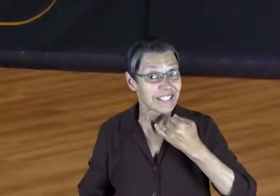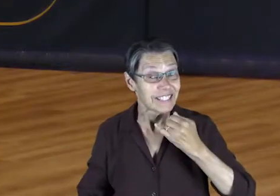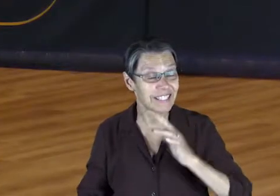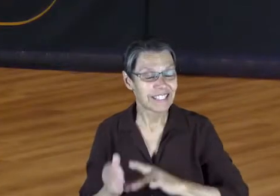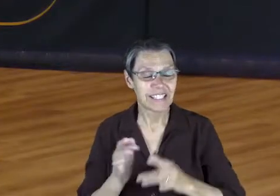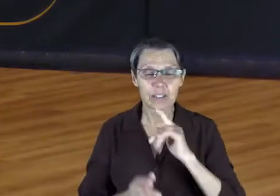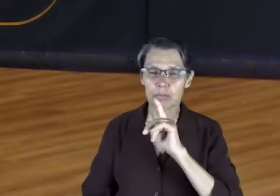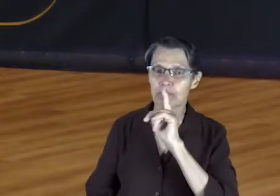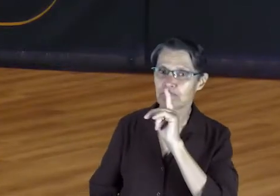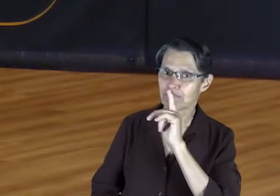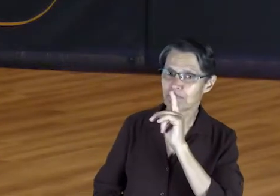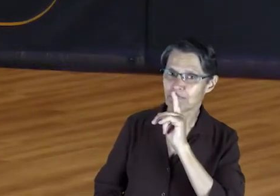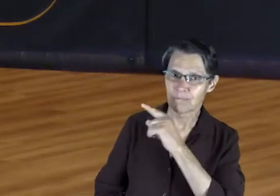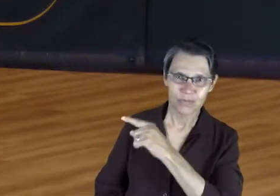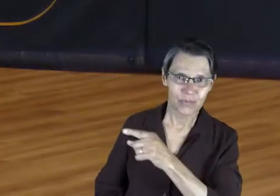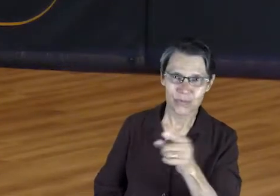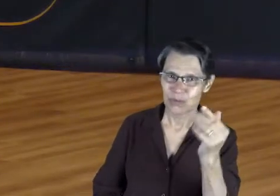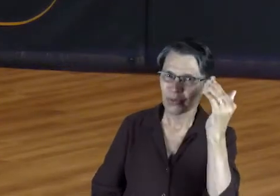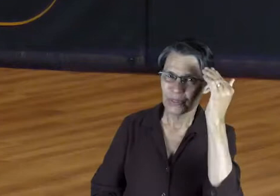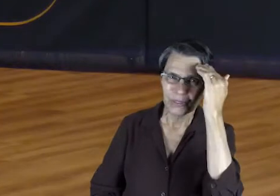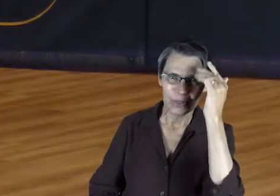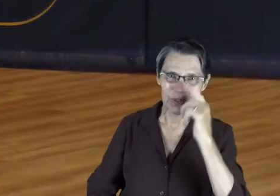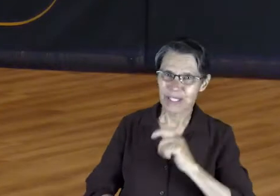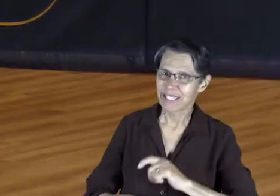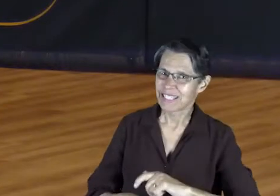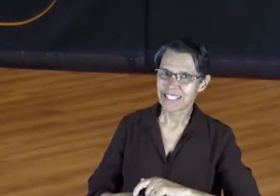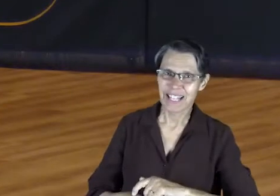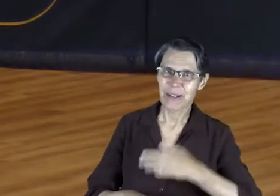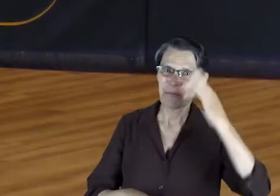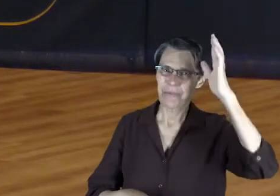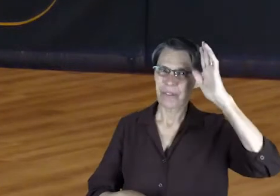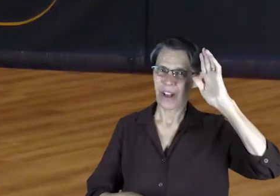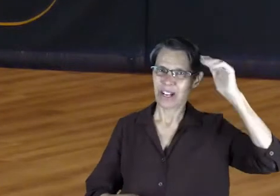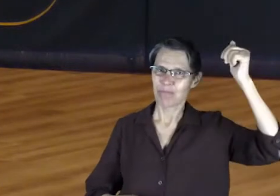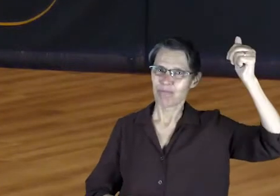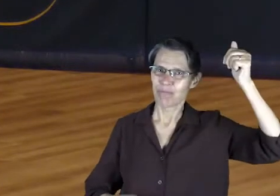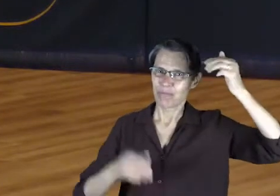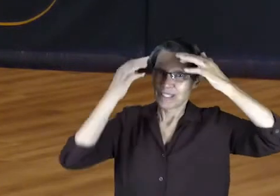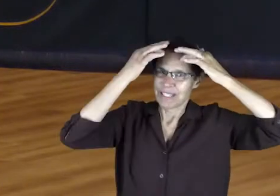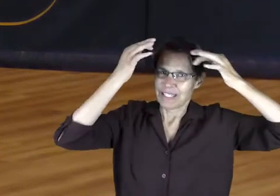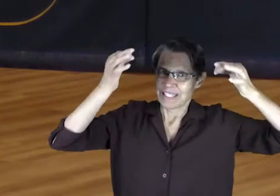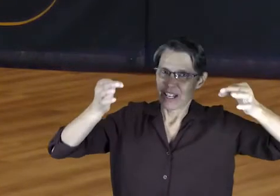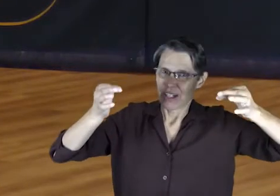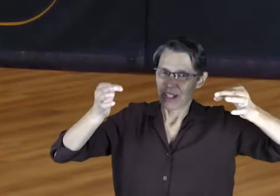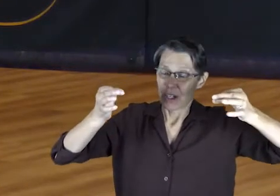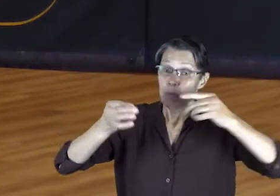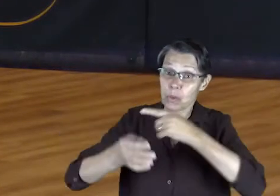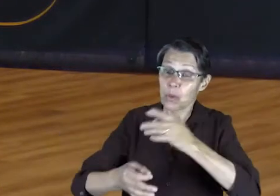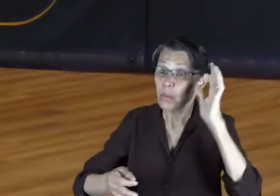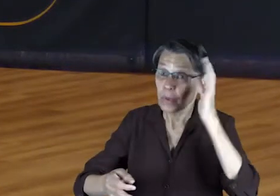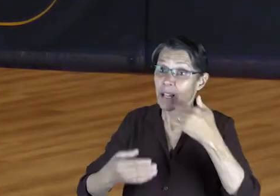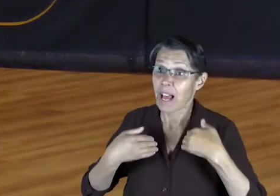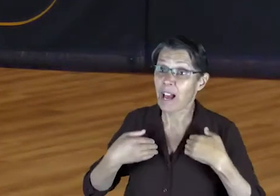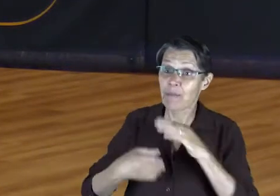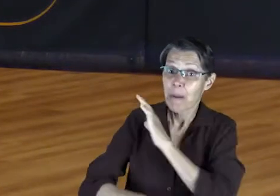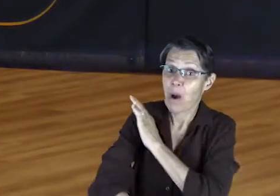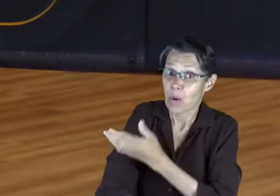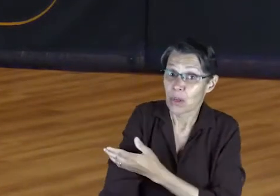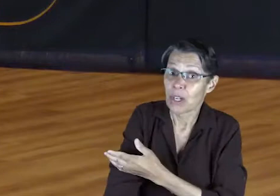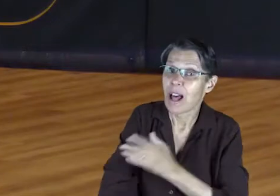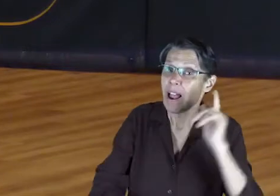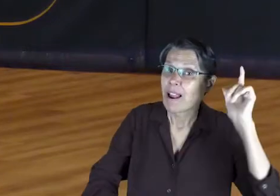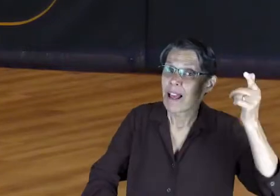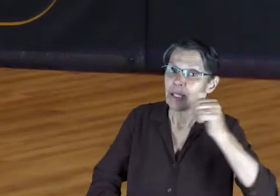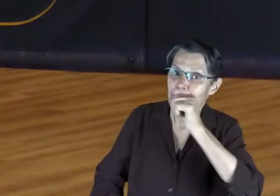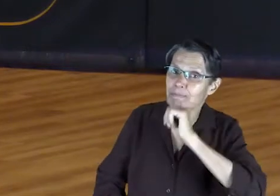He replied, "It is not for you to know the times or periods that the Father has set by his own authority, but you will receive power when